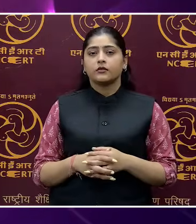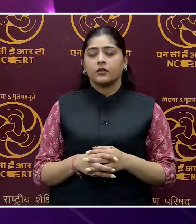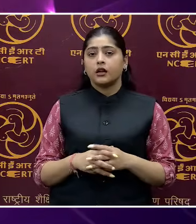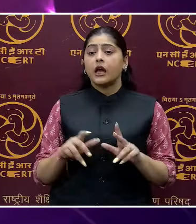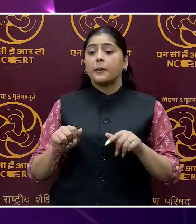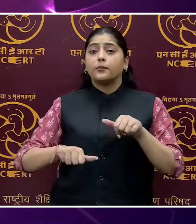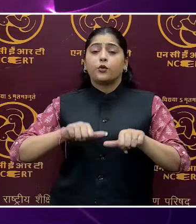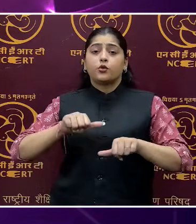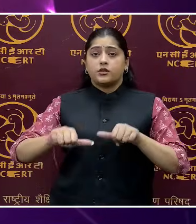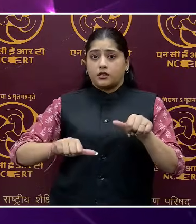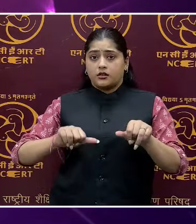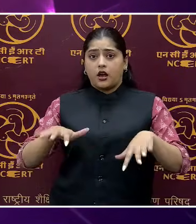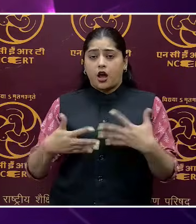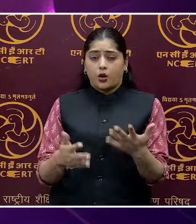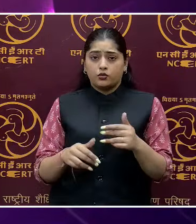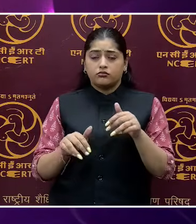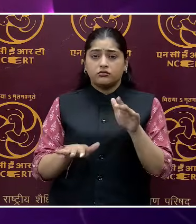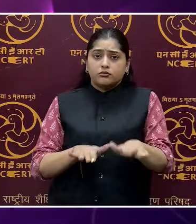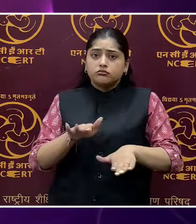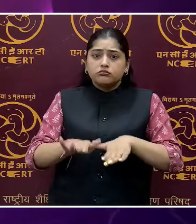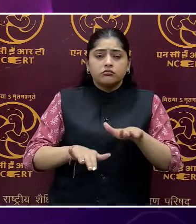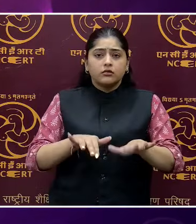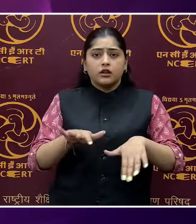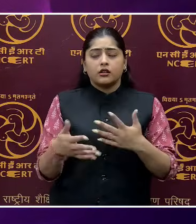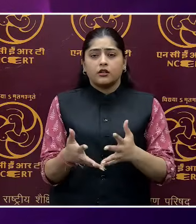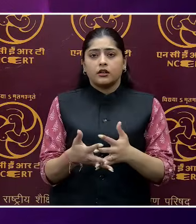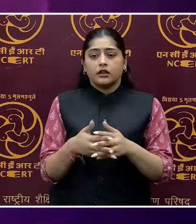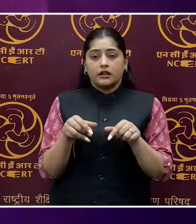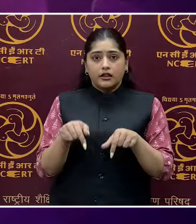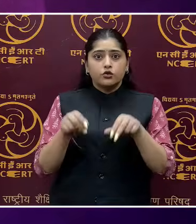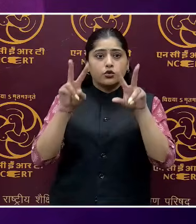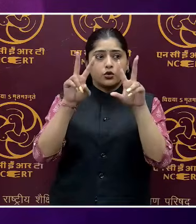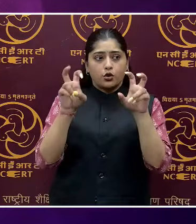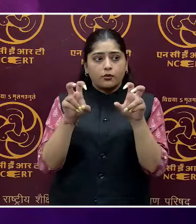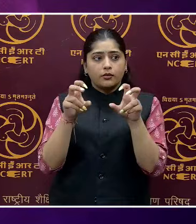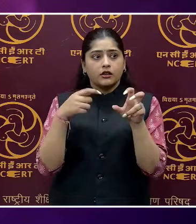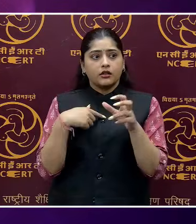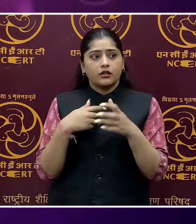procedure options where we have under this topic